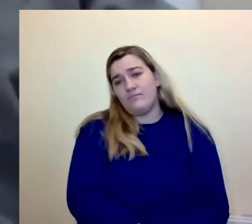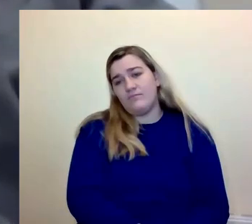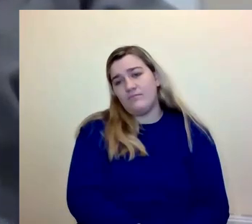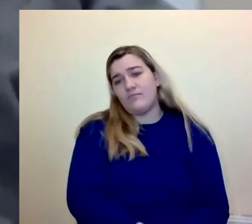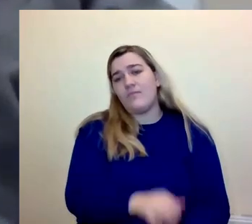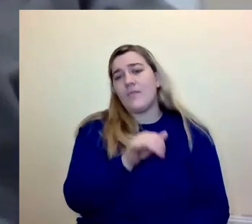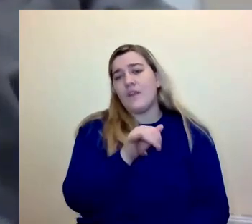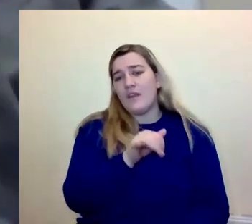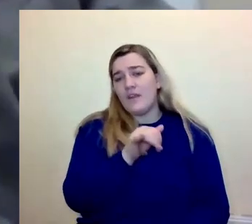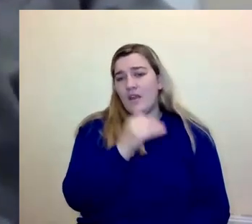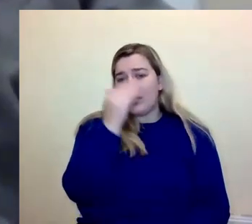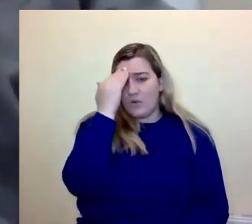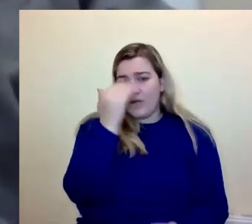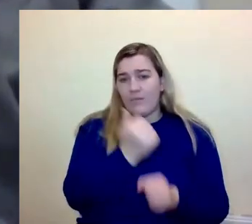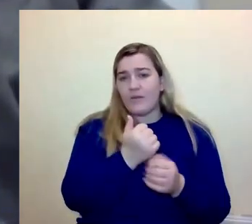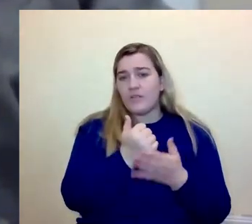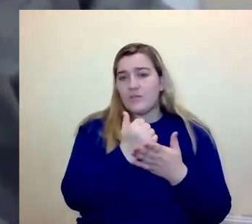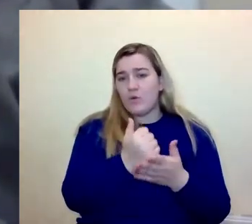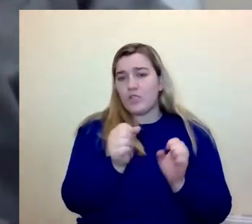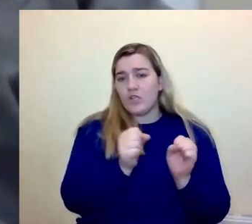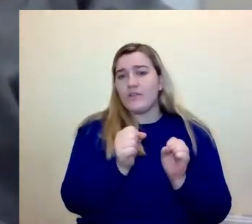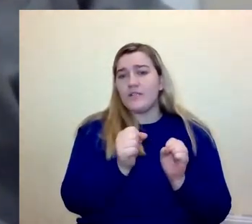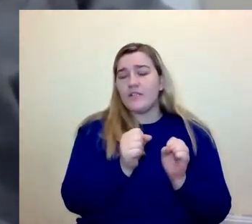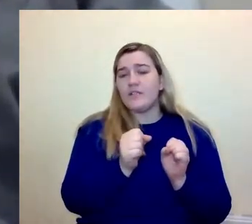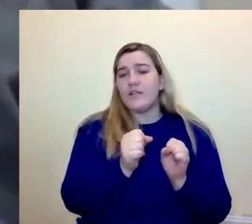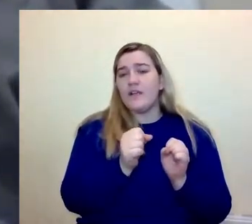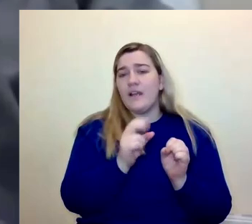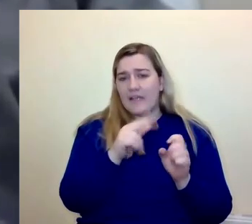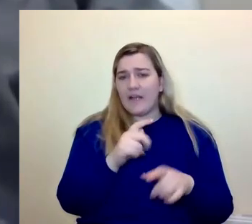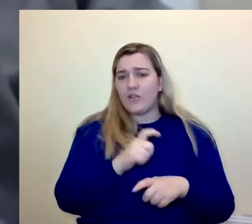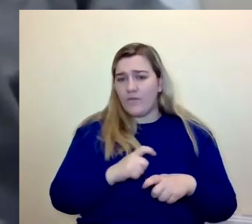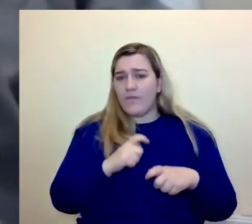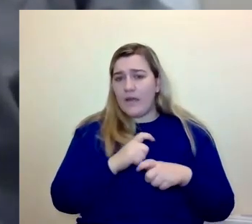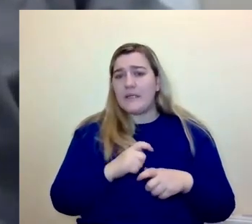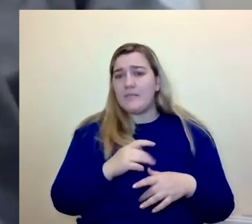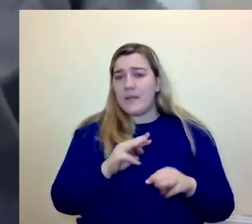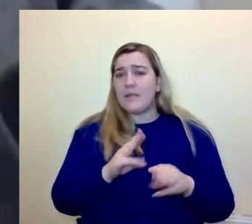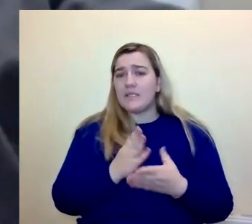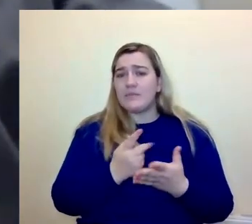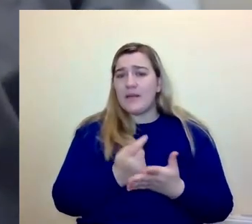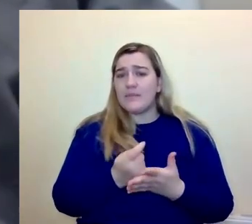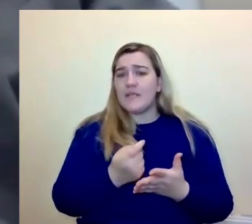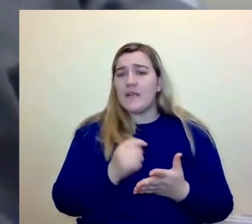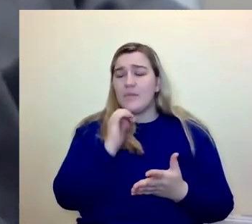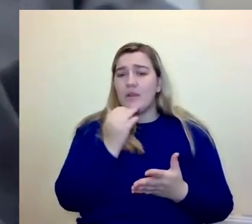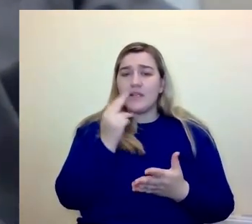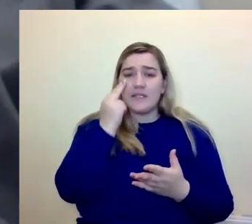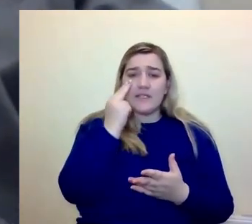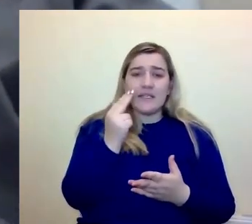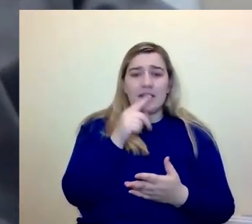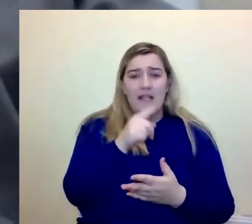sometimes you need that support, and to know the right people to come to when you need it is kind of a good thing. You know,